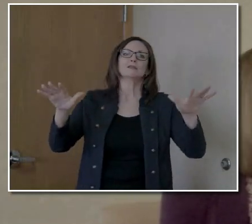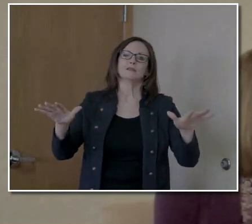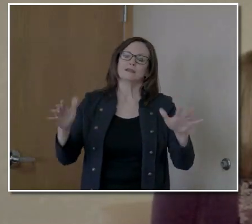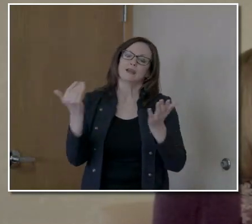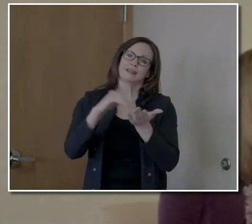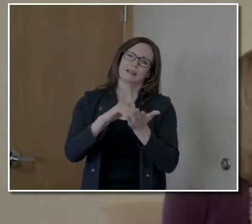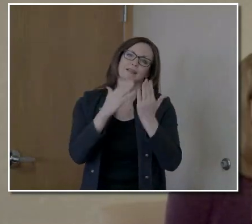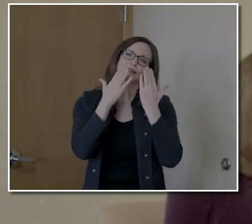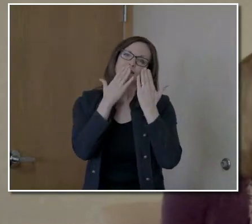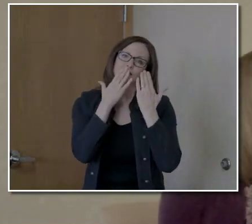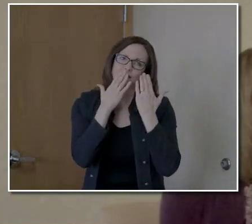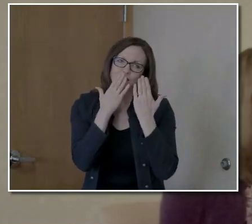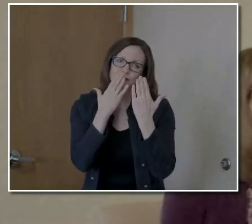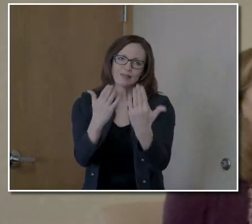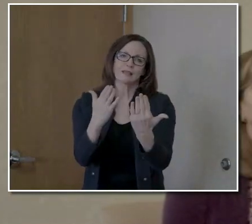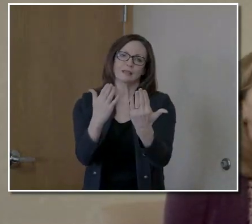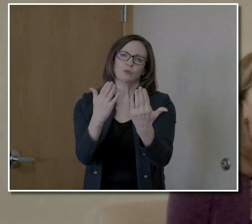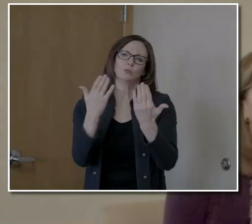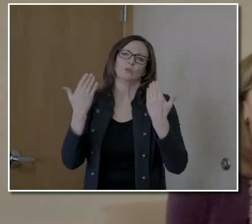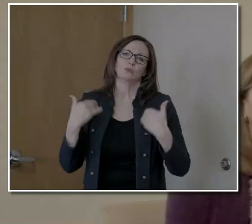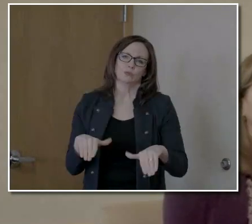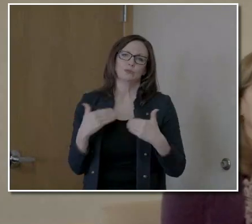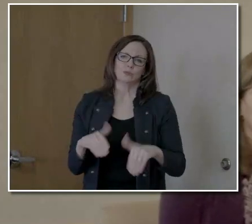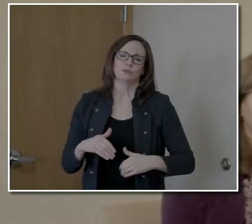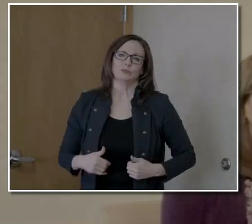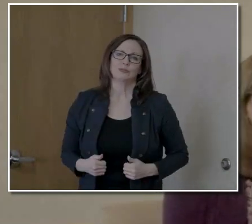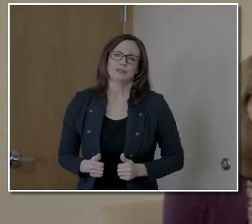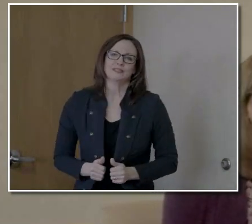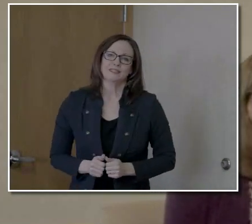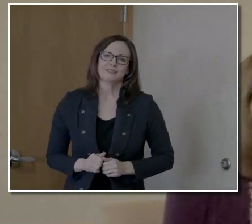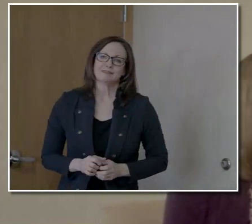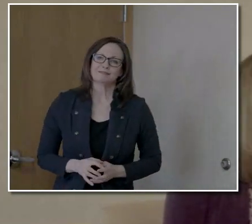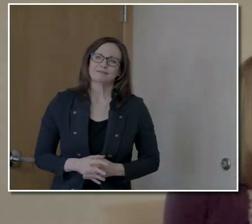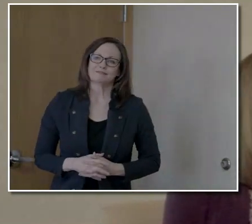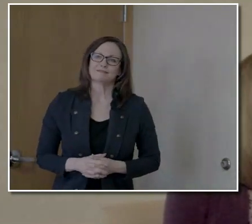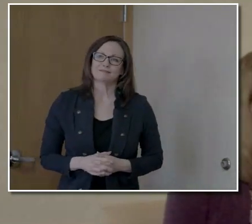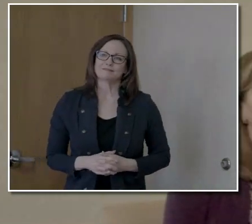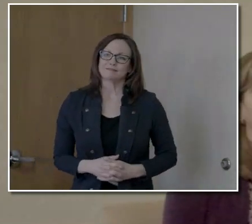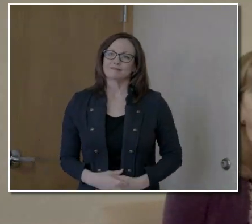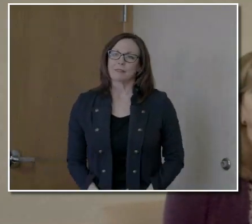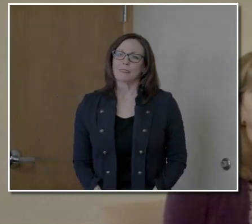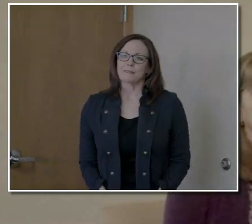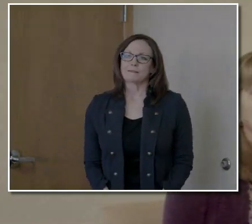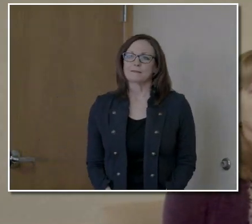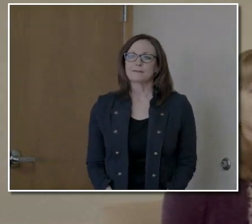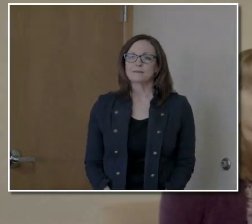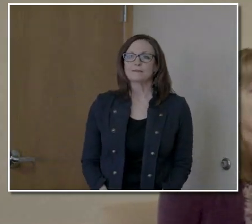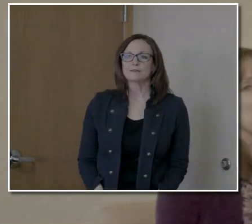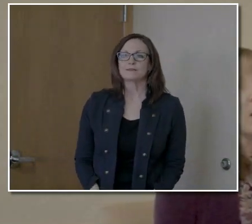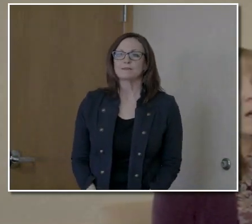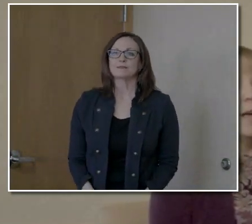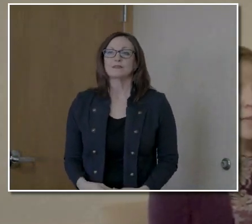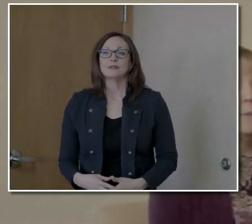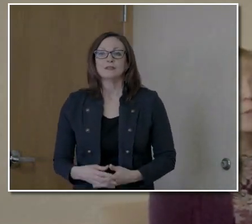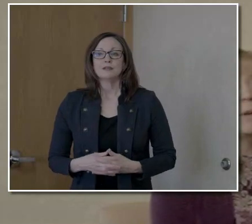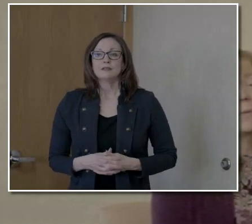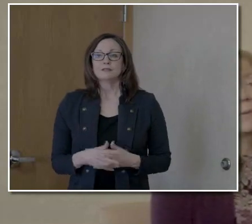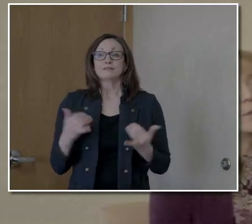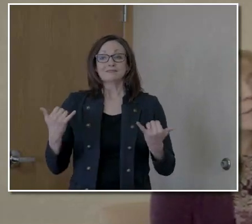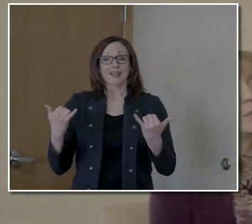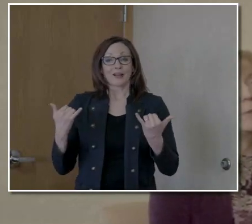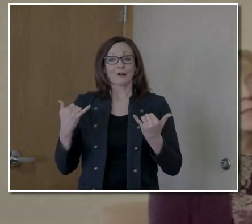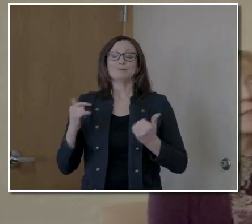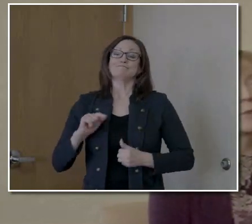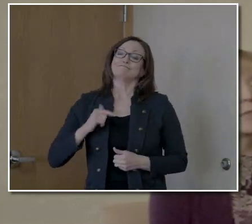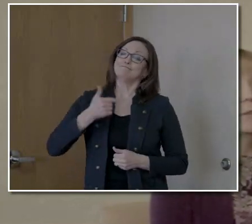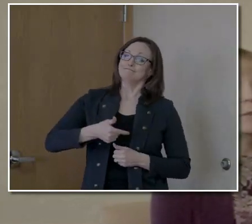you, General Knapp. It's been an honor to serve beside you during this response. I came to my role